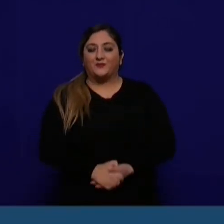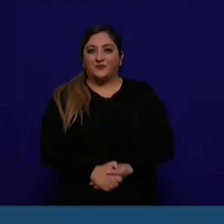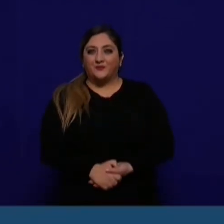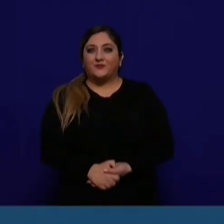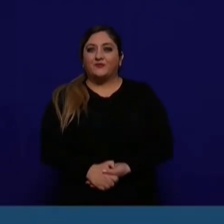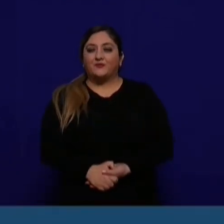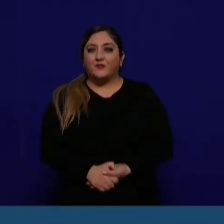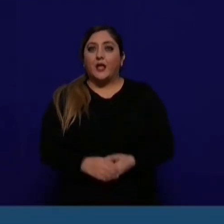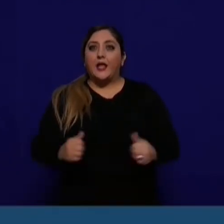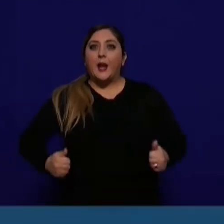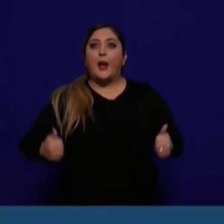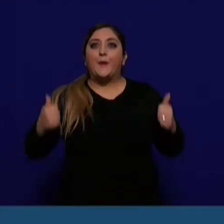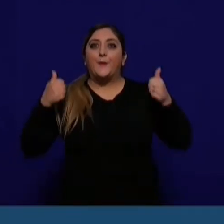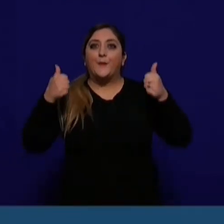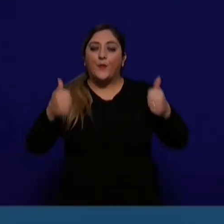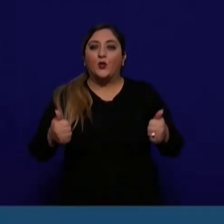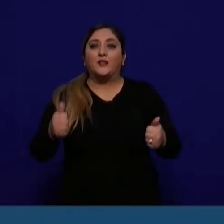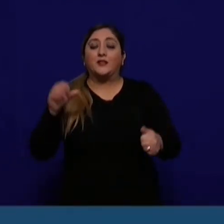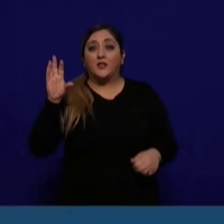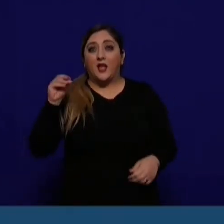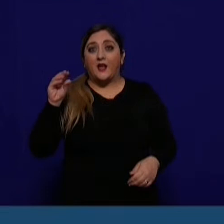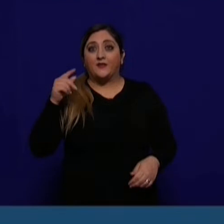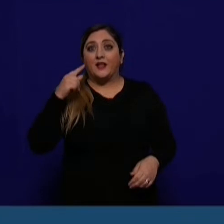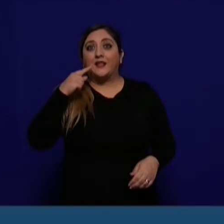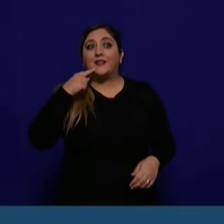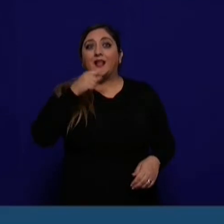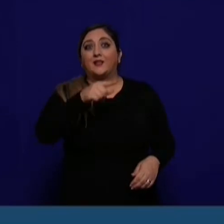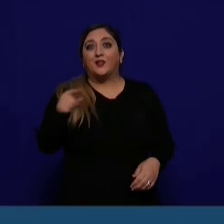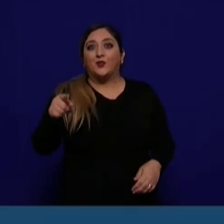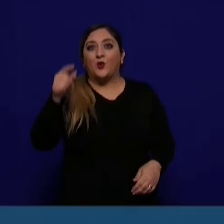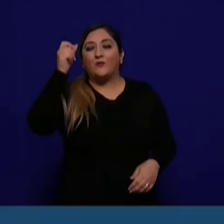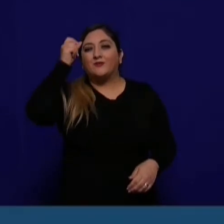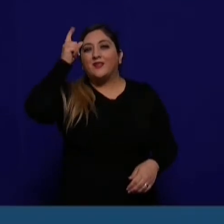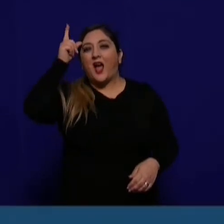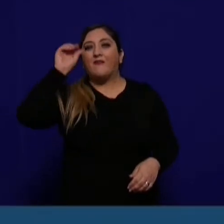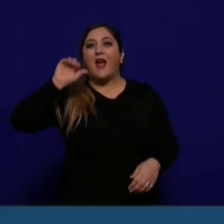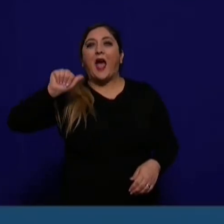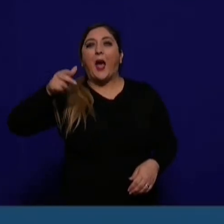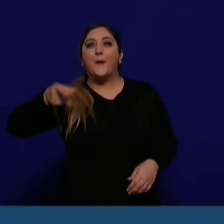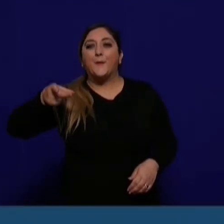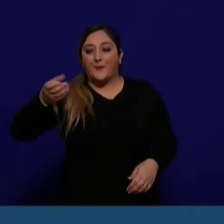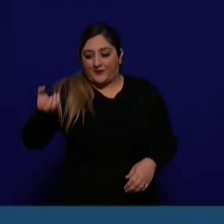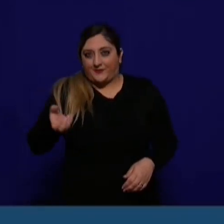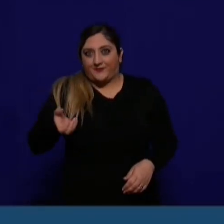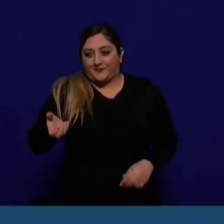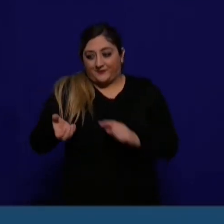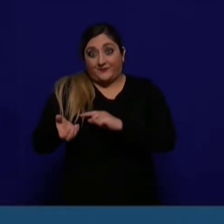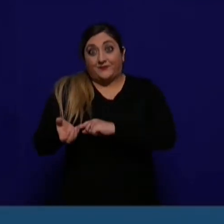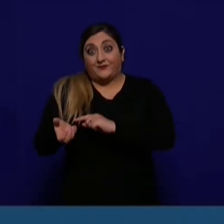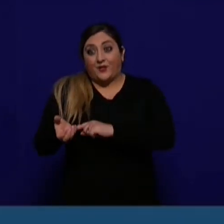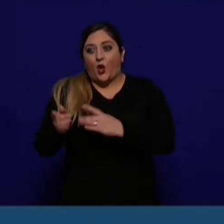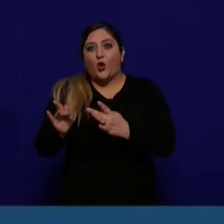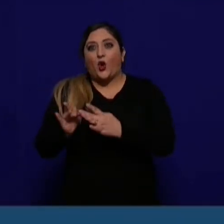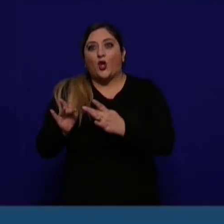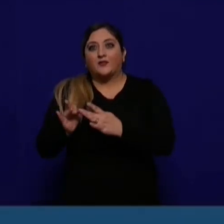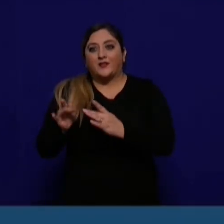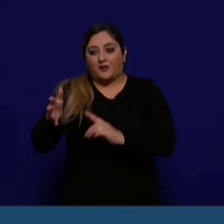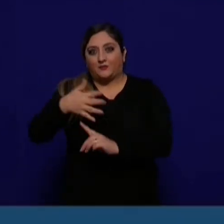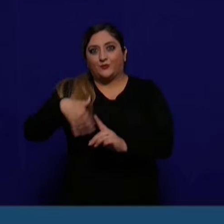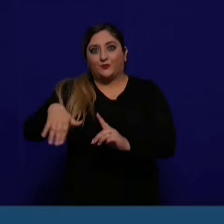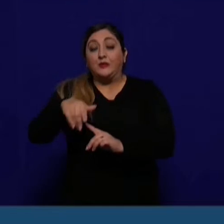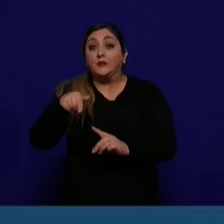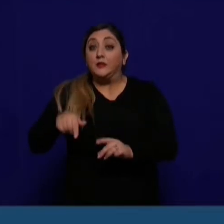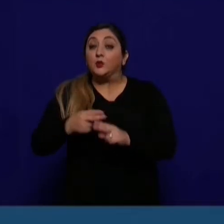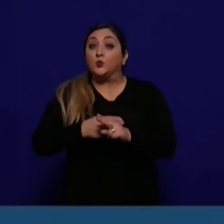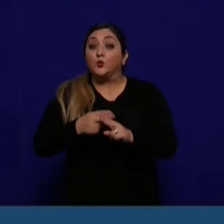Importanti ħafna, nfakkarkom fuq il-COVID Alert, il-Contact Tracing app li għanna madwar l-Ewropa kollha